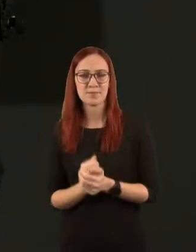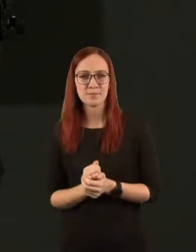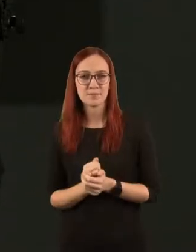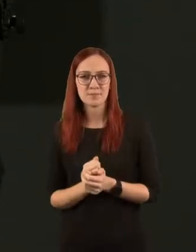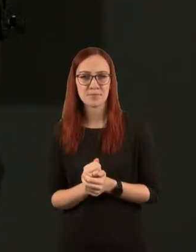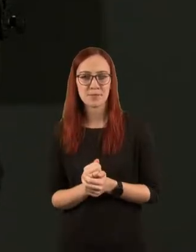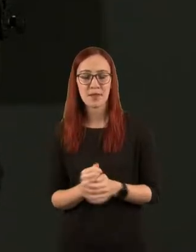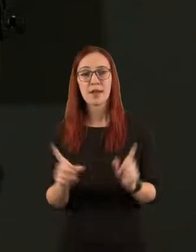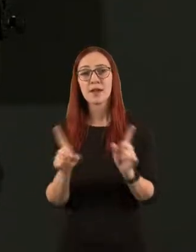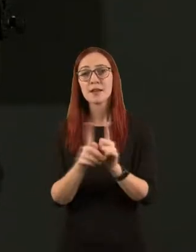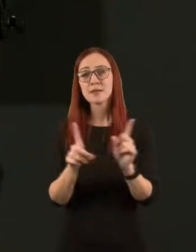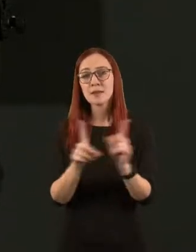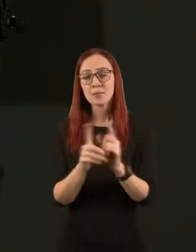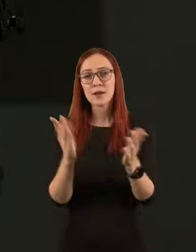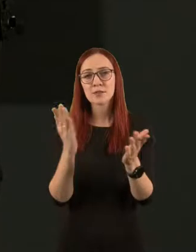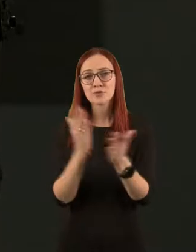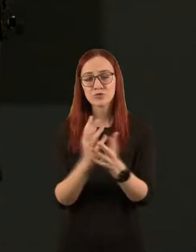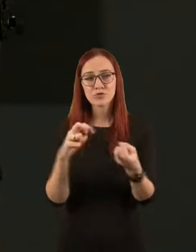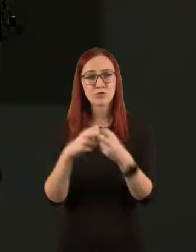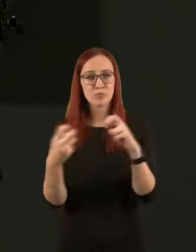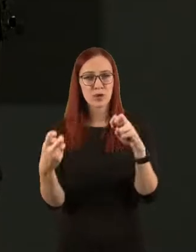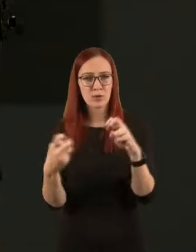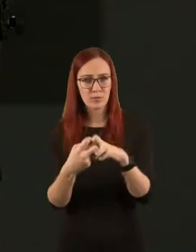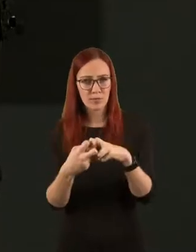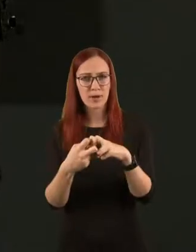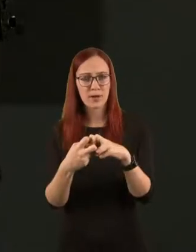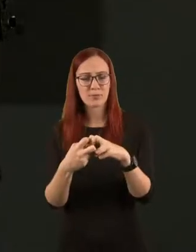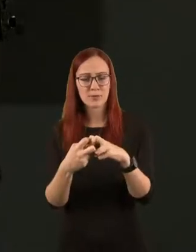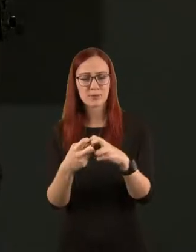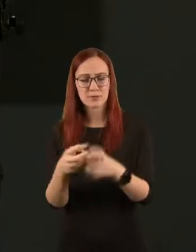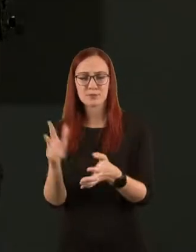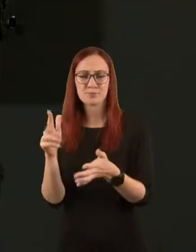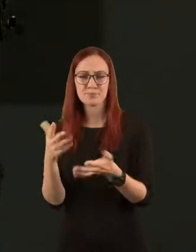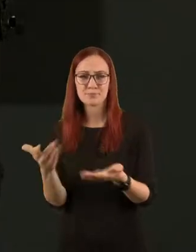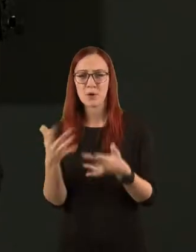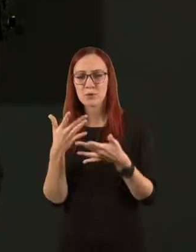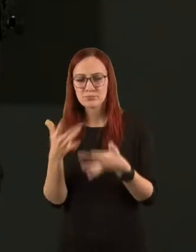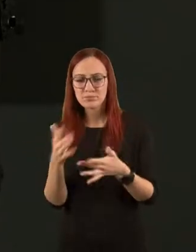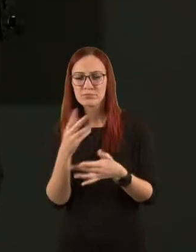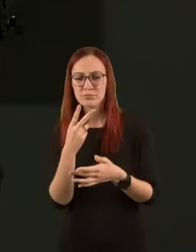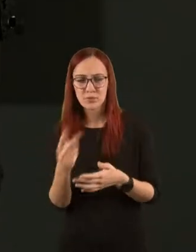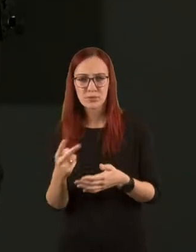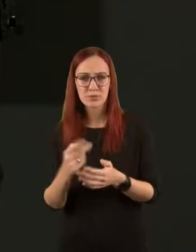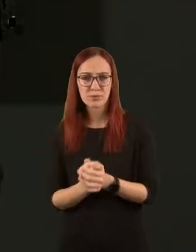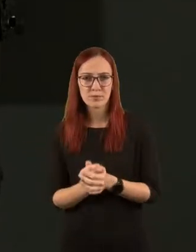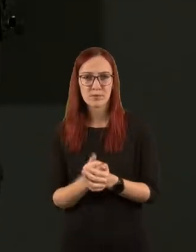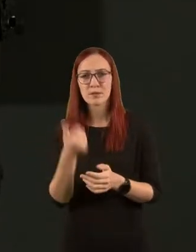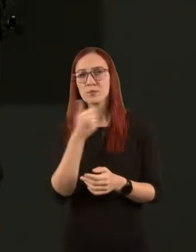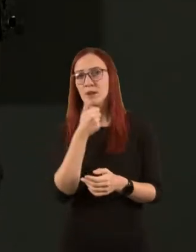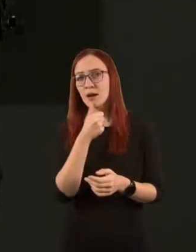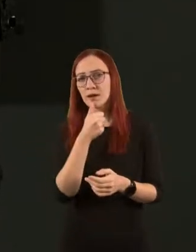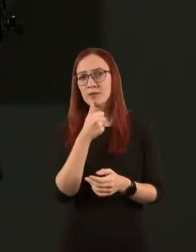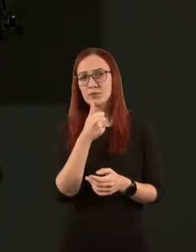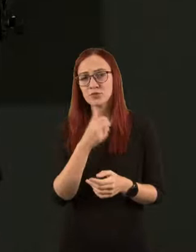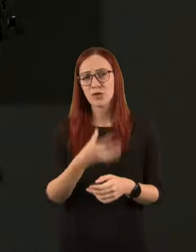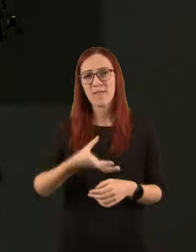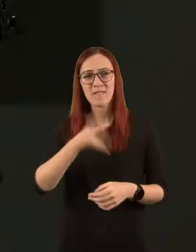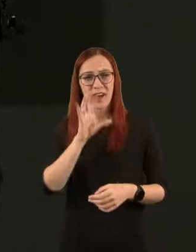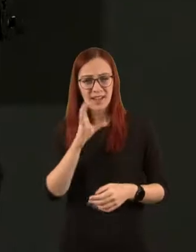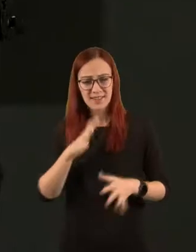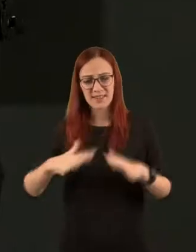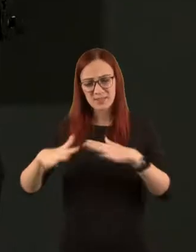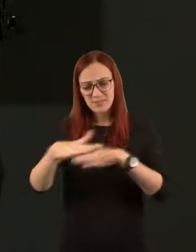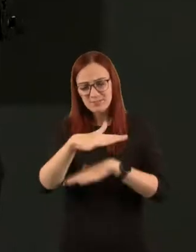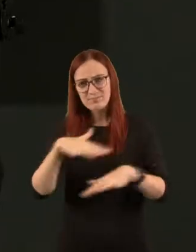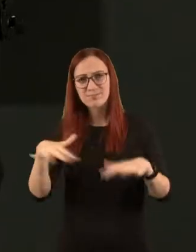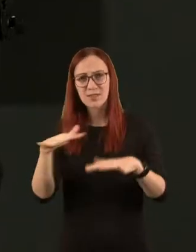achieved one of the sustainable development targets. But of course, we have a lot of problems that need to be admitted.